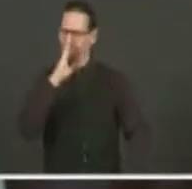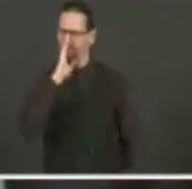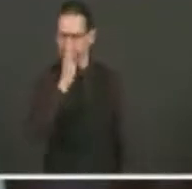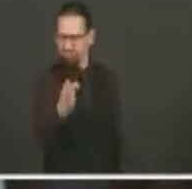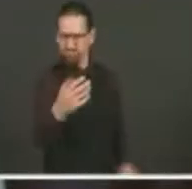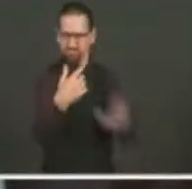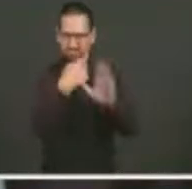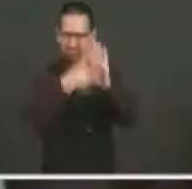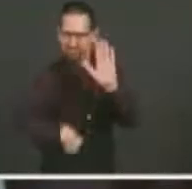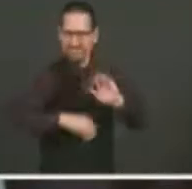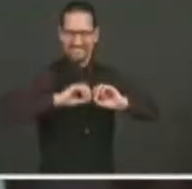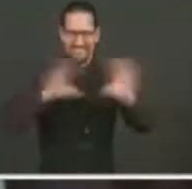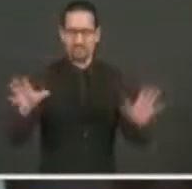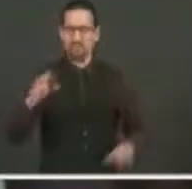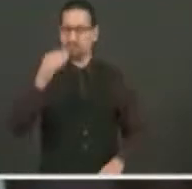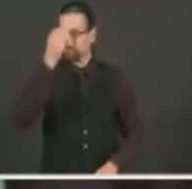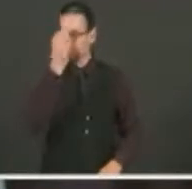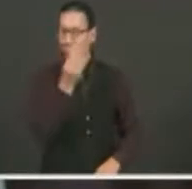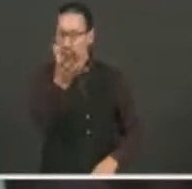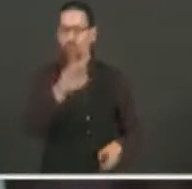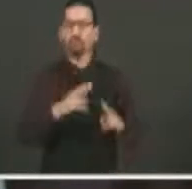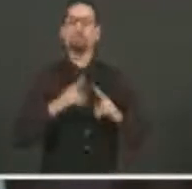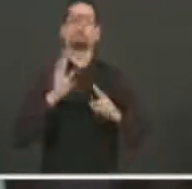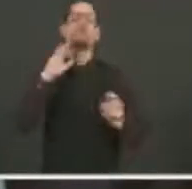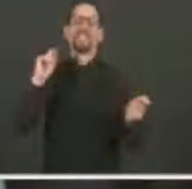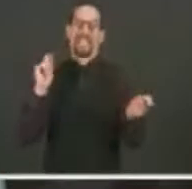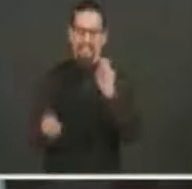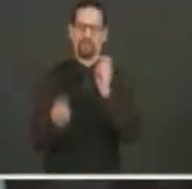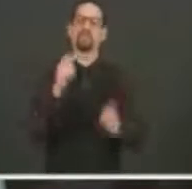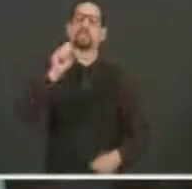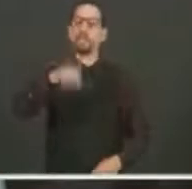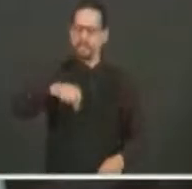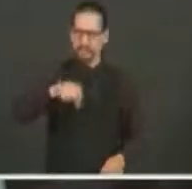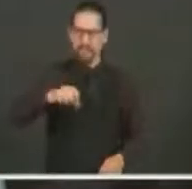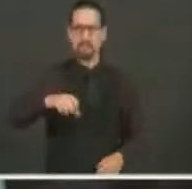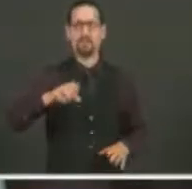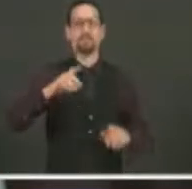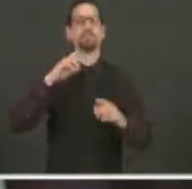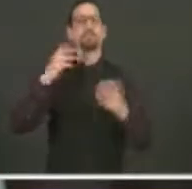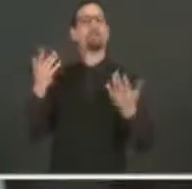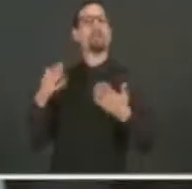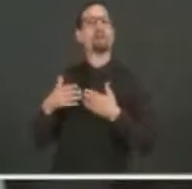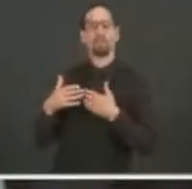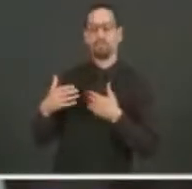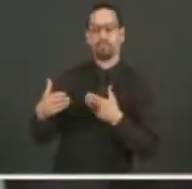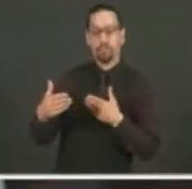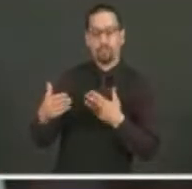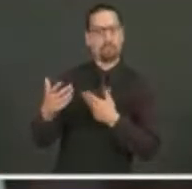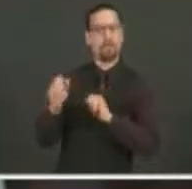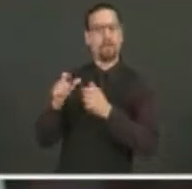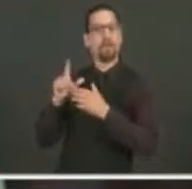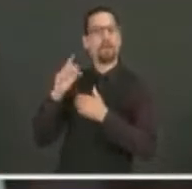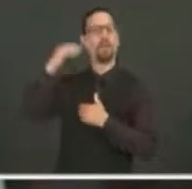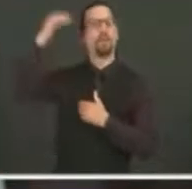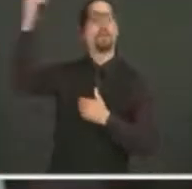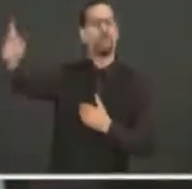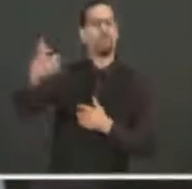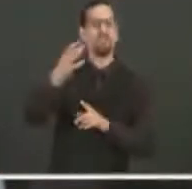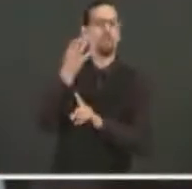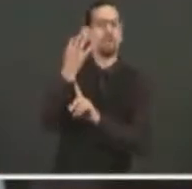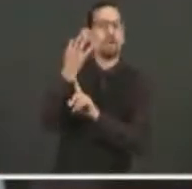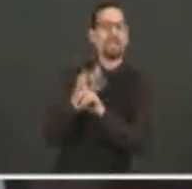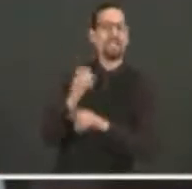required to deliver schools safely in 6-9 months from now. But I can promise you it'll be